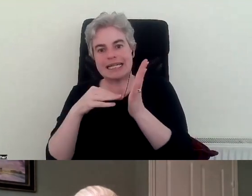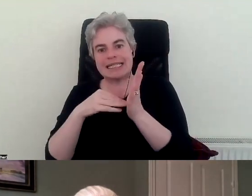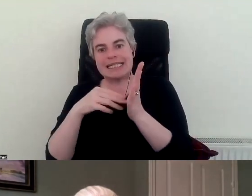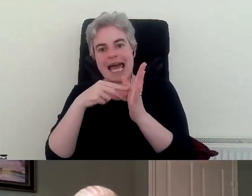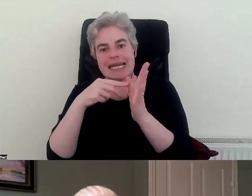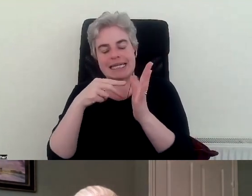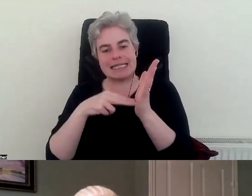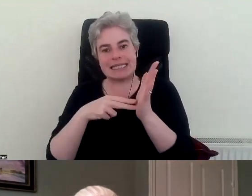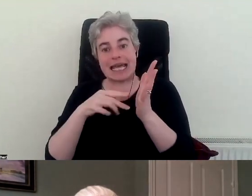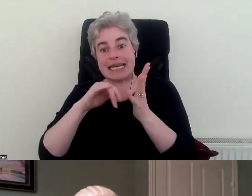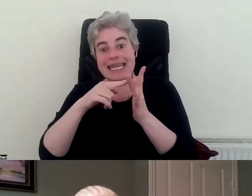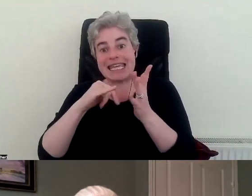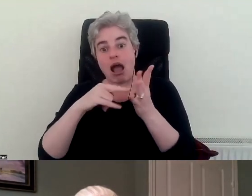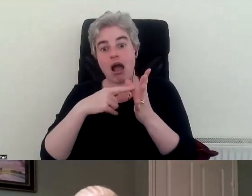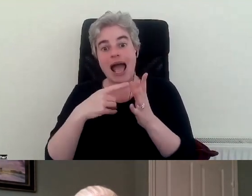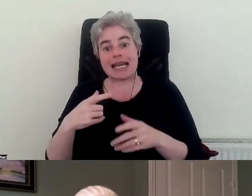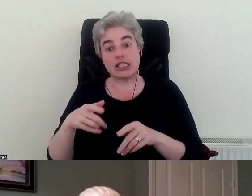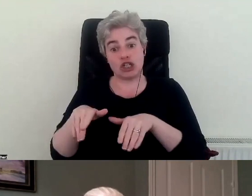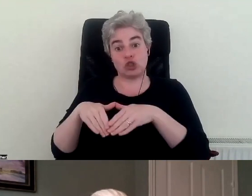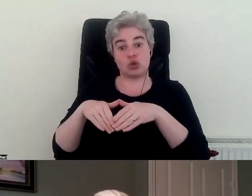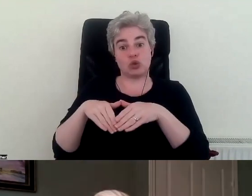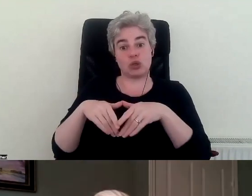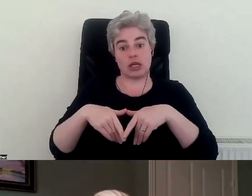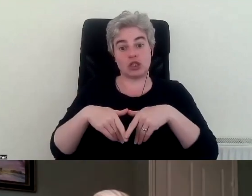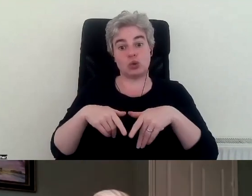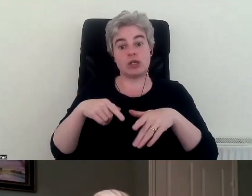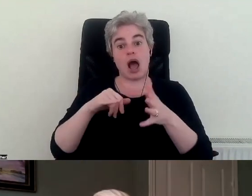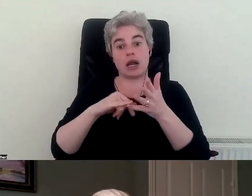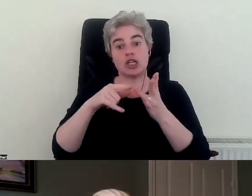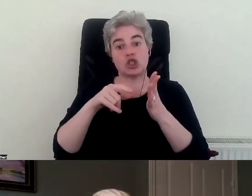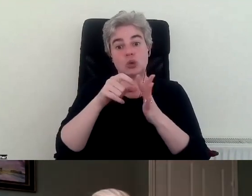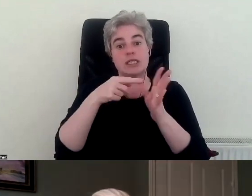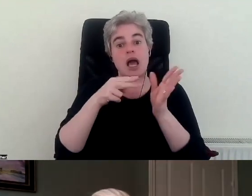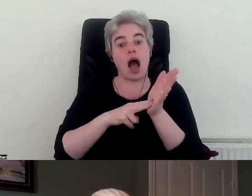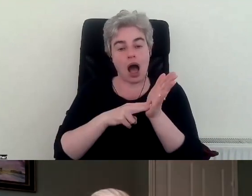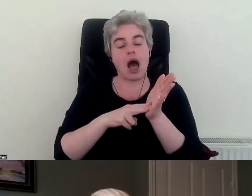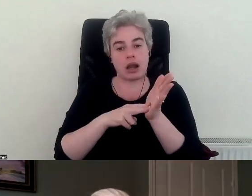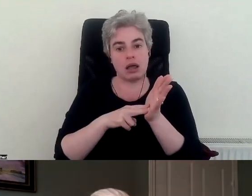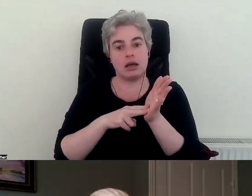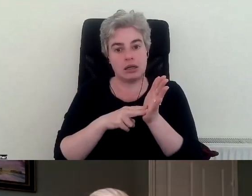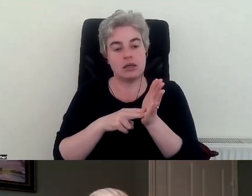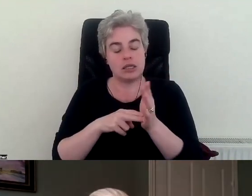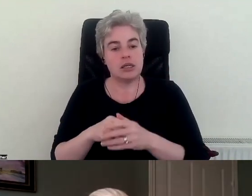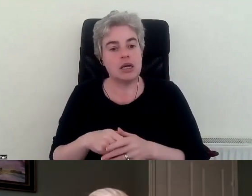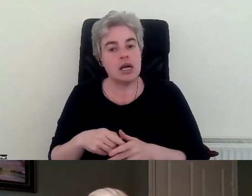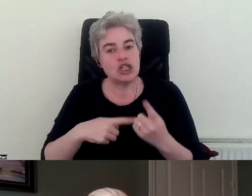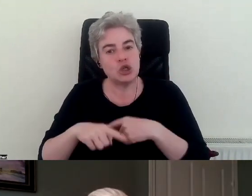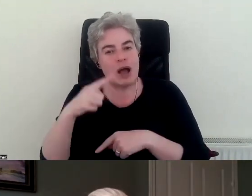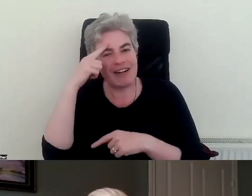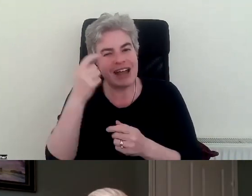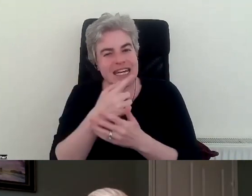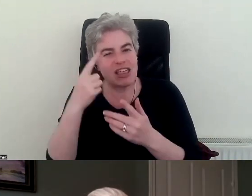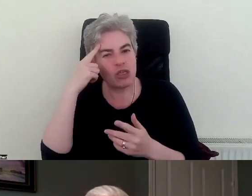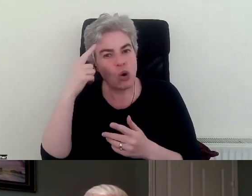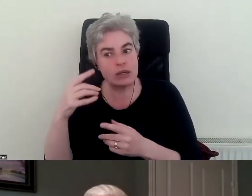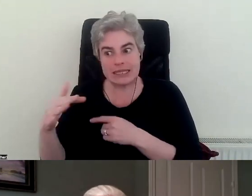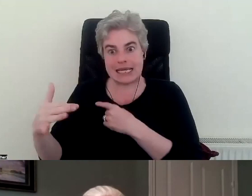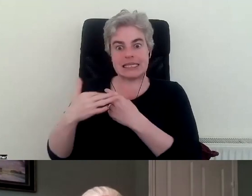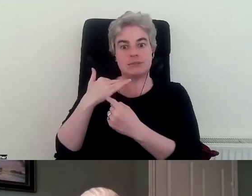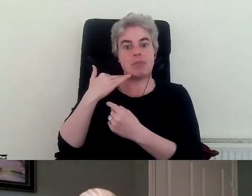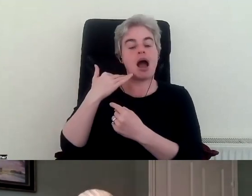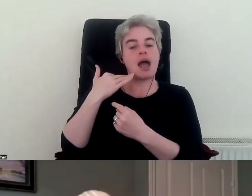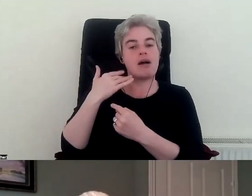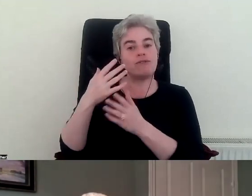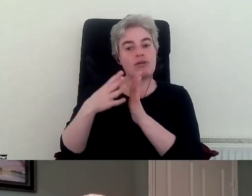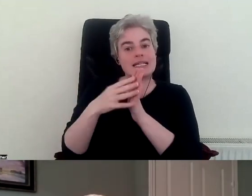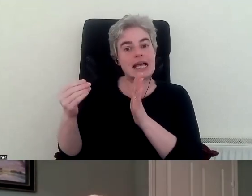and undermined that imperialism. I wonder if you have any thoughts about, and then inspired mission in, for example,